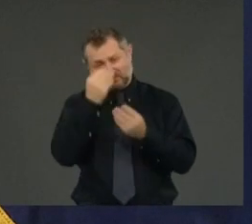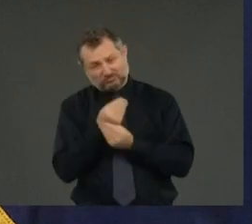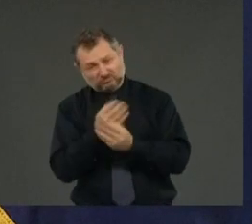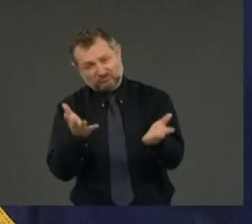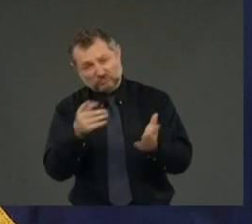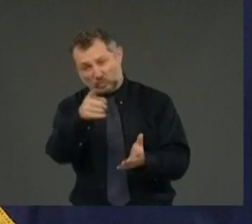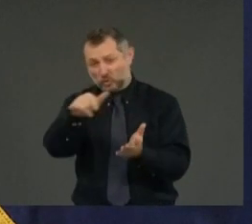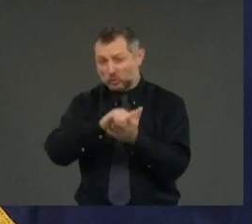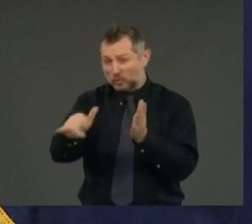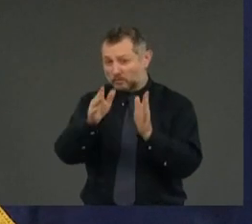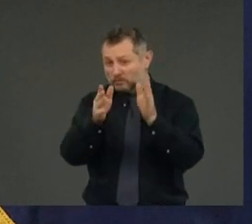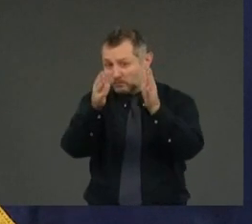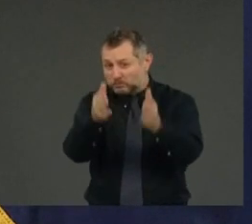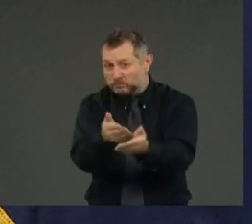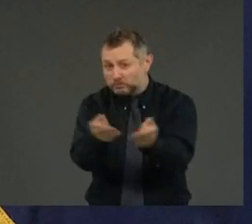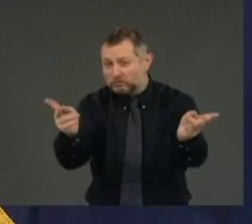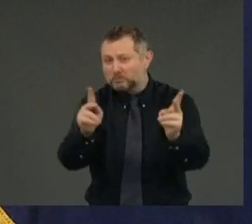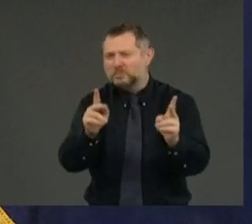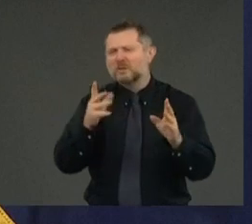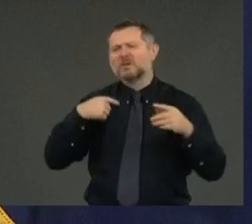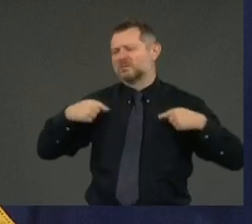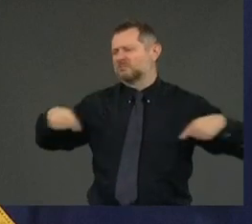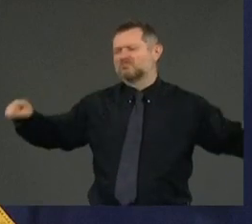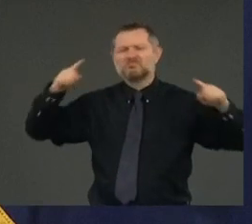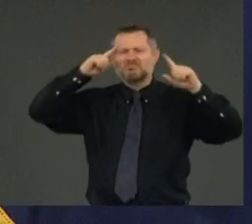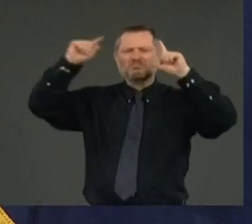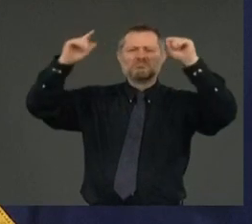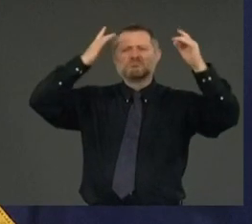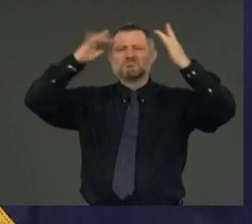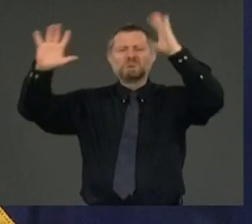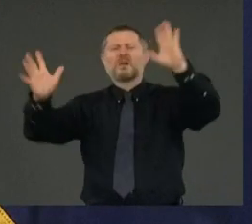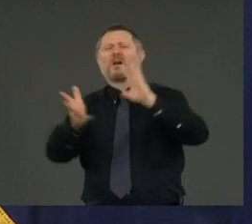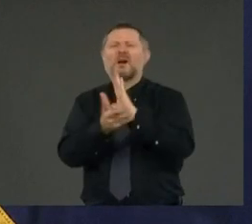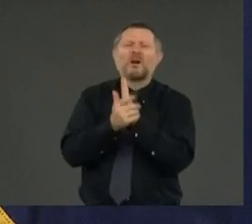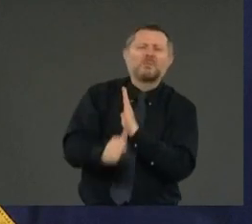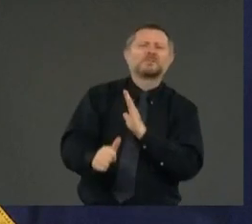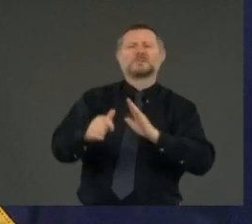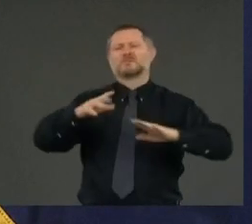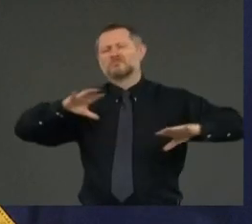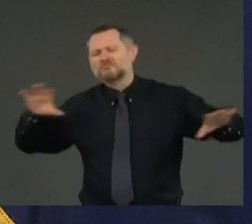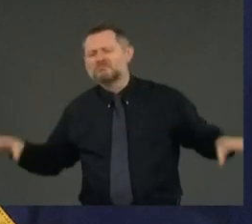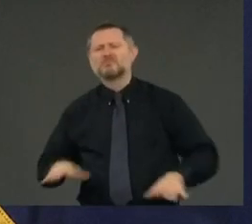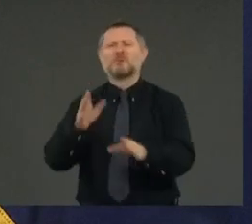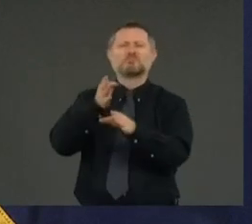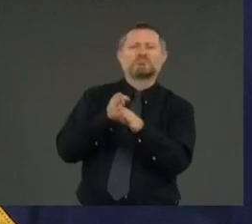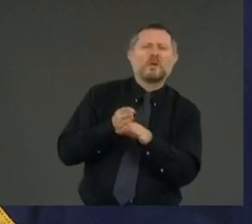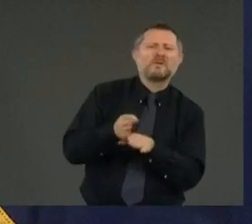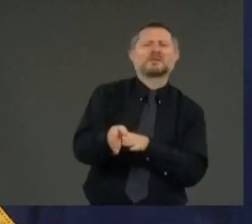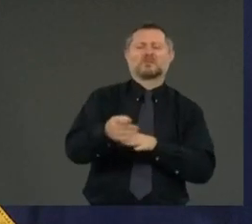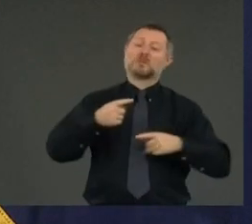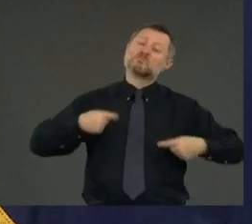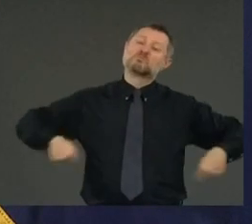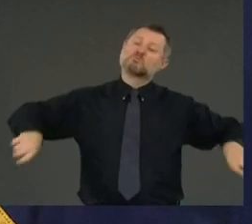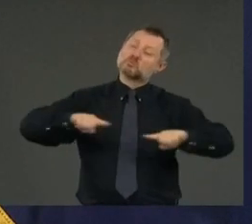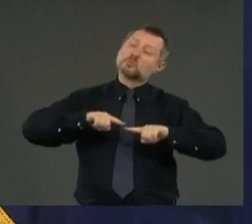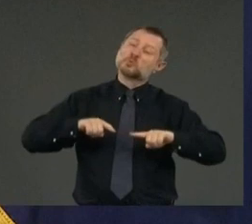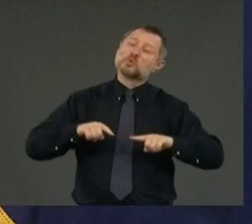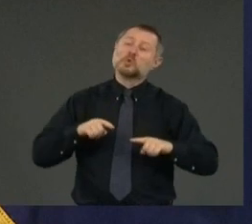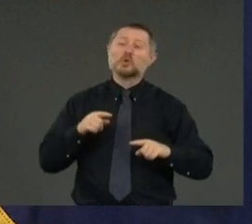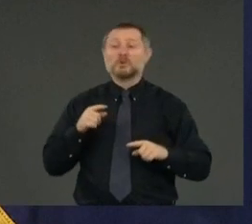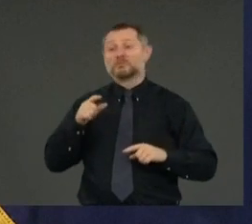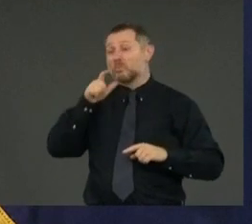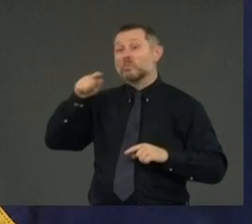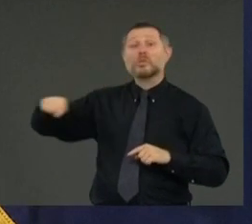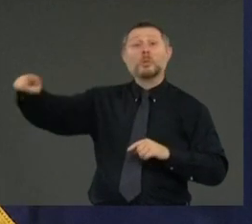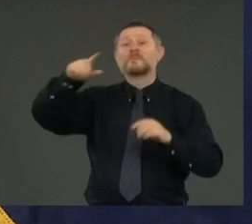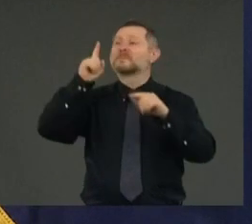smarter, more professional team working for them than the team that was in state government.